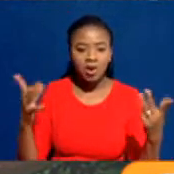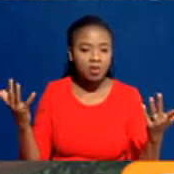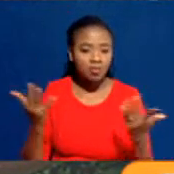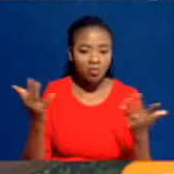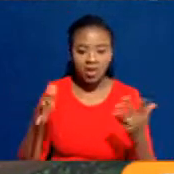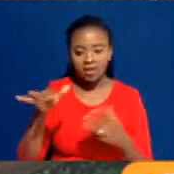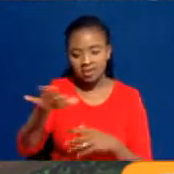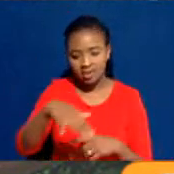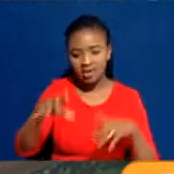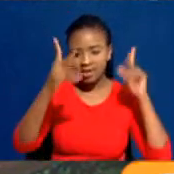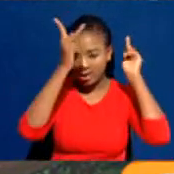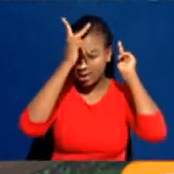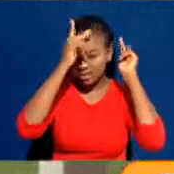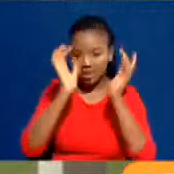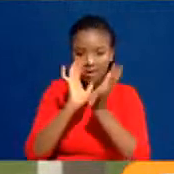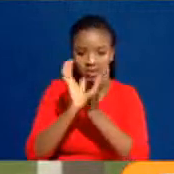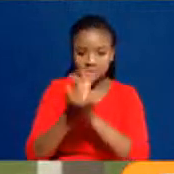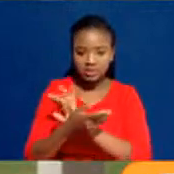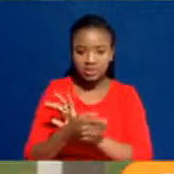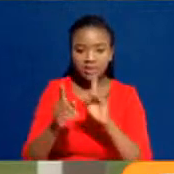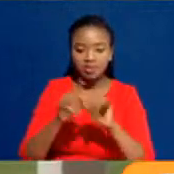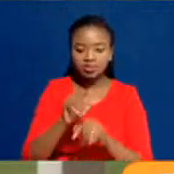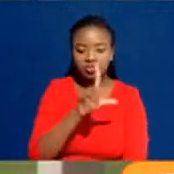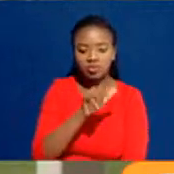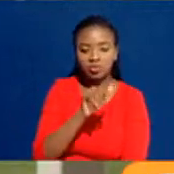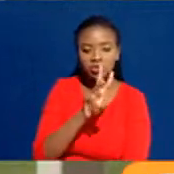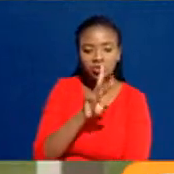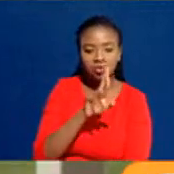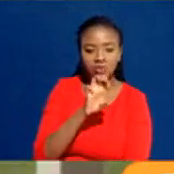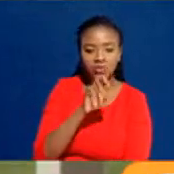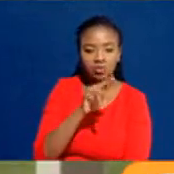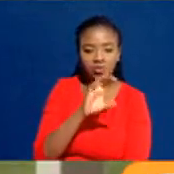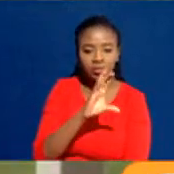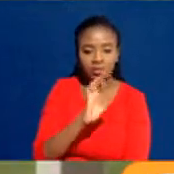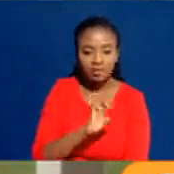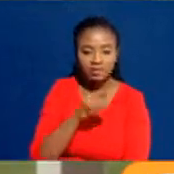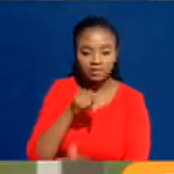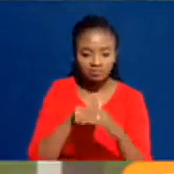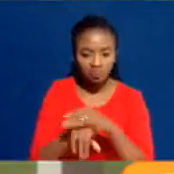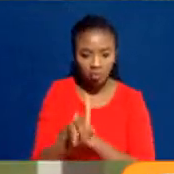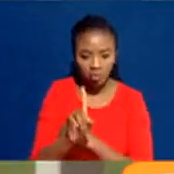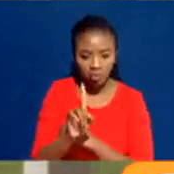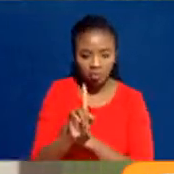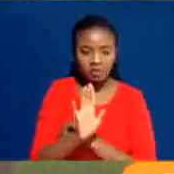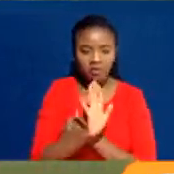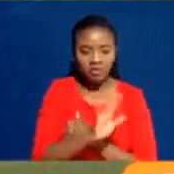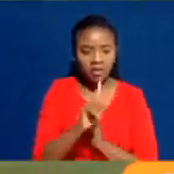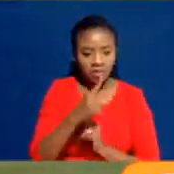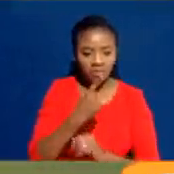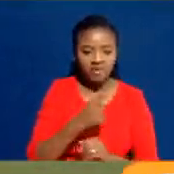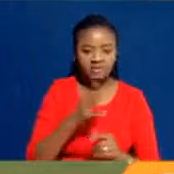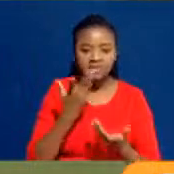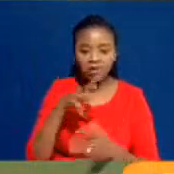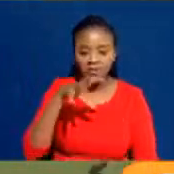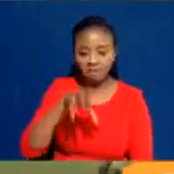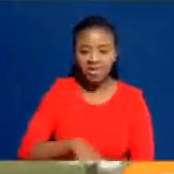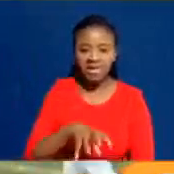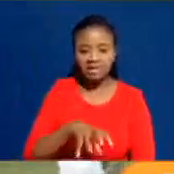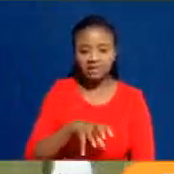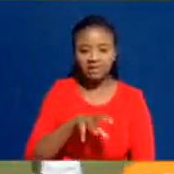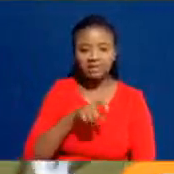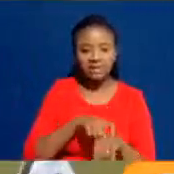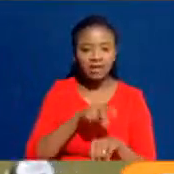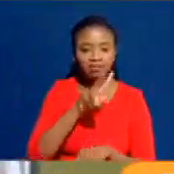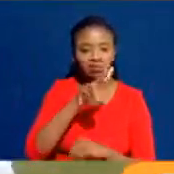hungu stadium in kakamega County Lawrence luvanda opened the scores of four breweries through a penalty kick in the